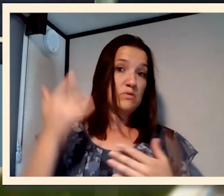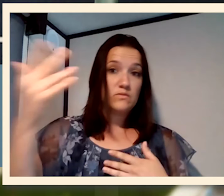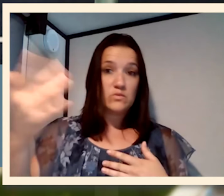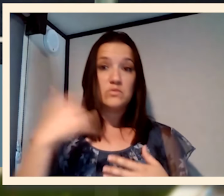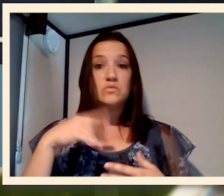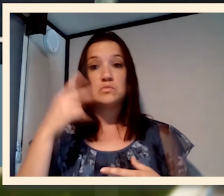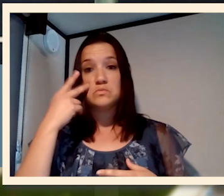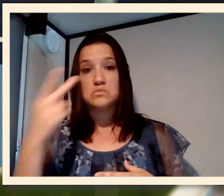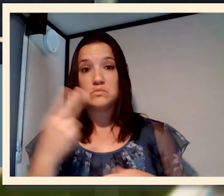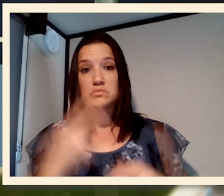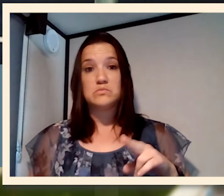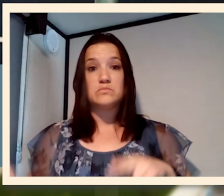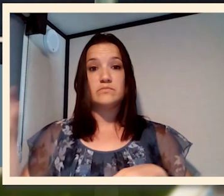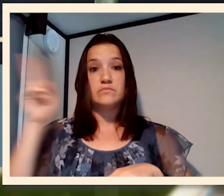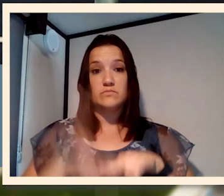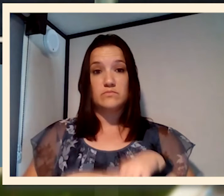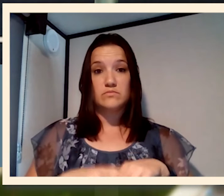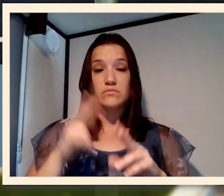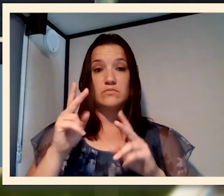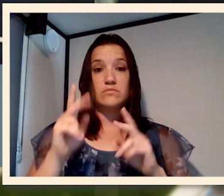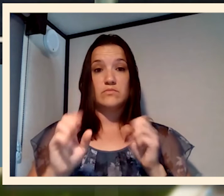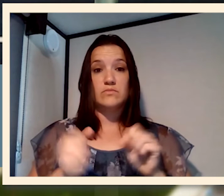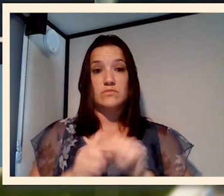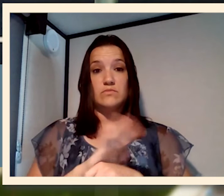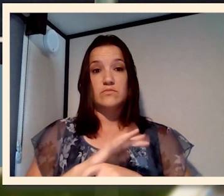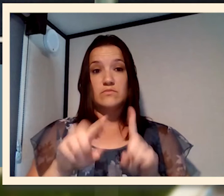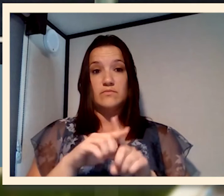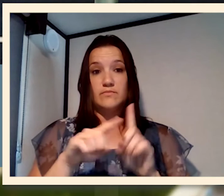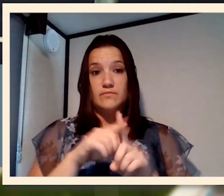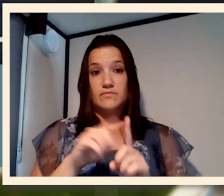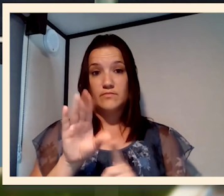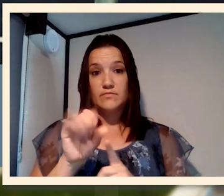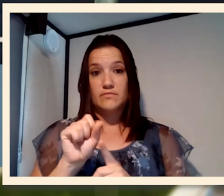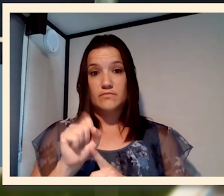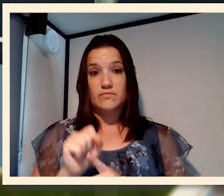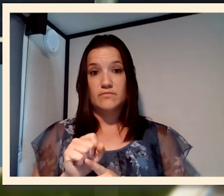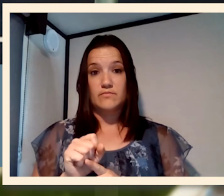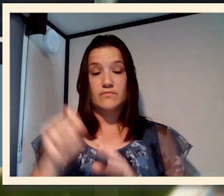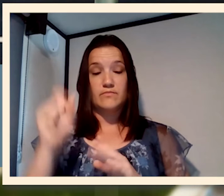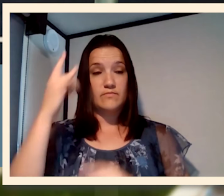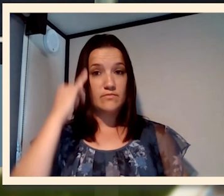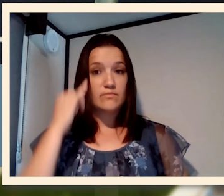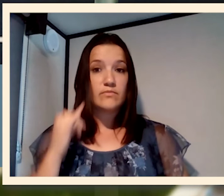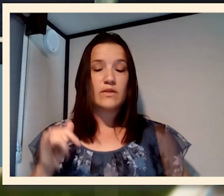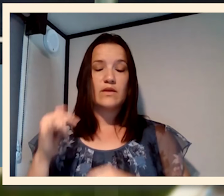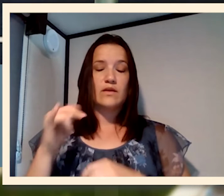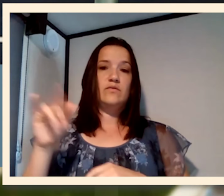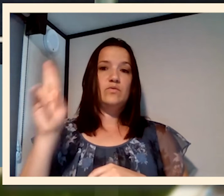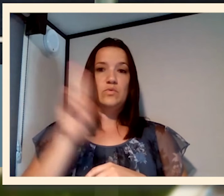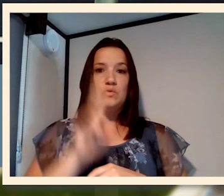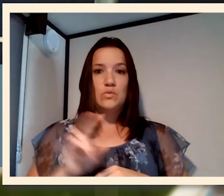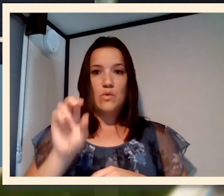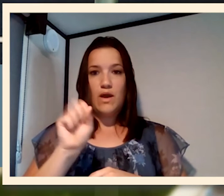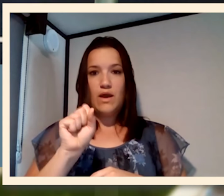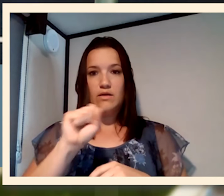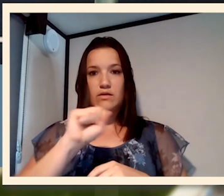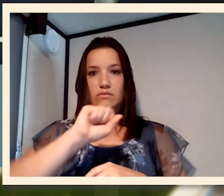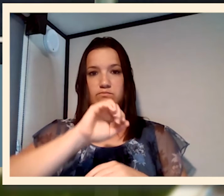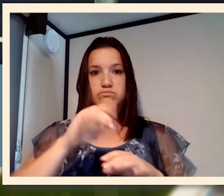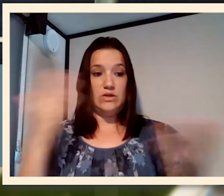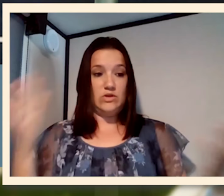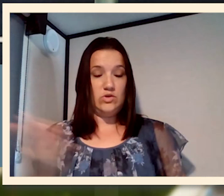That could change. I mean, we're definitely seeing a rise in the number of positive cases up and down the